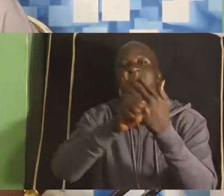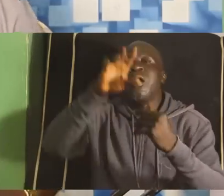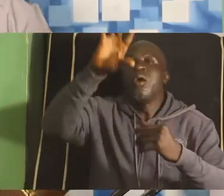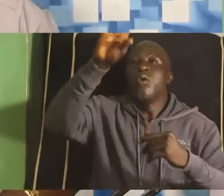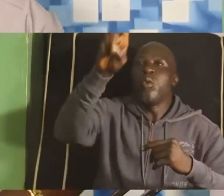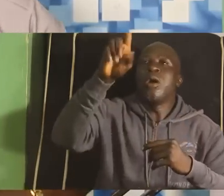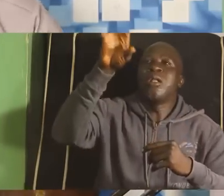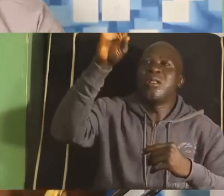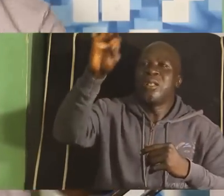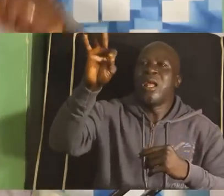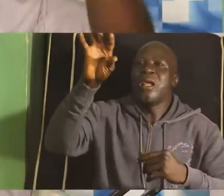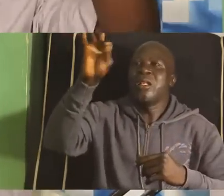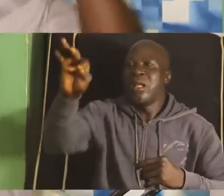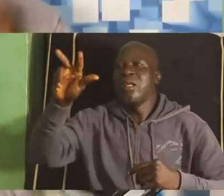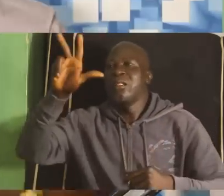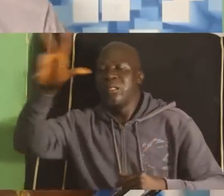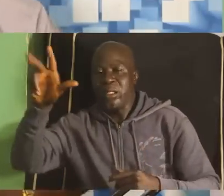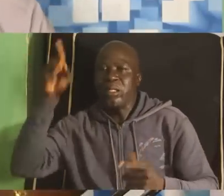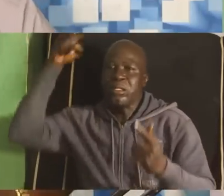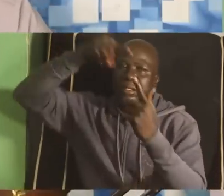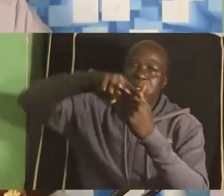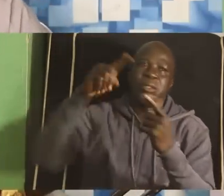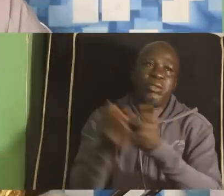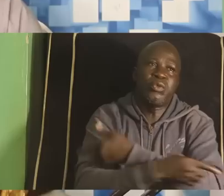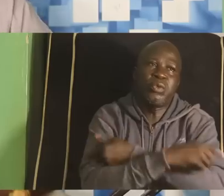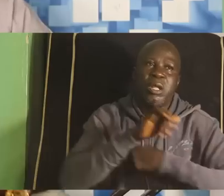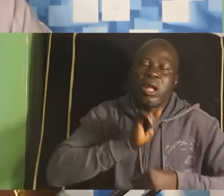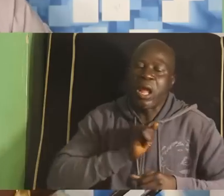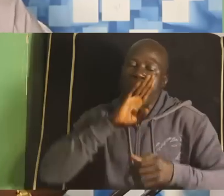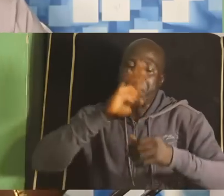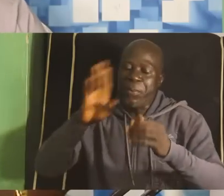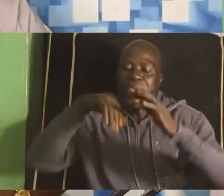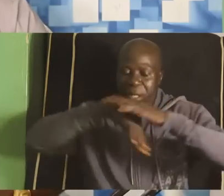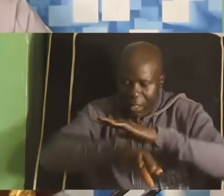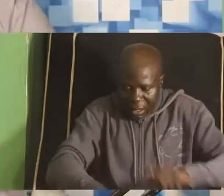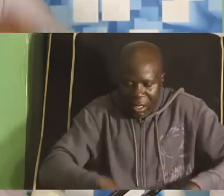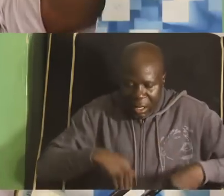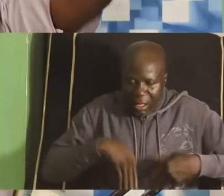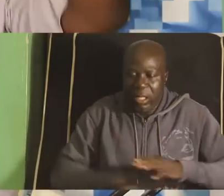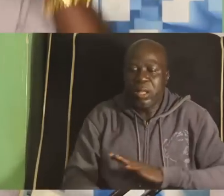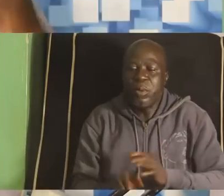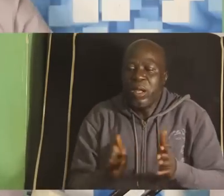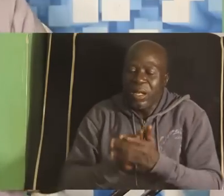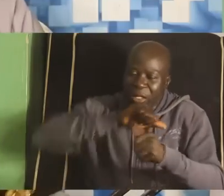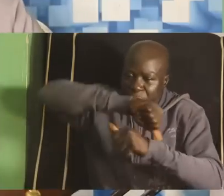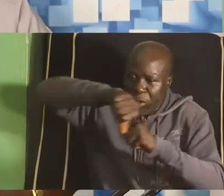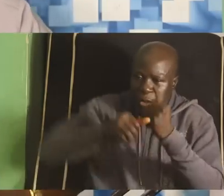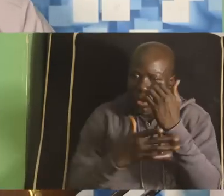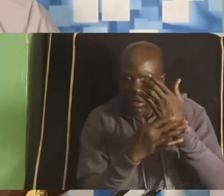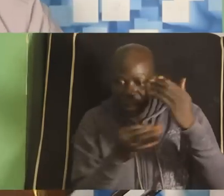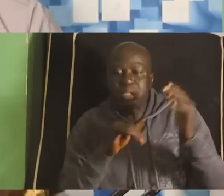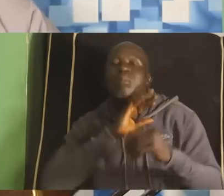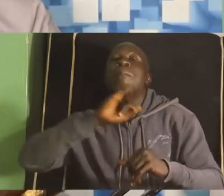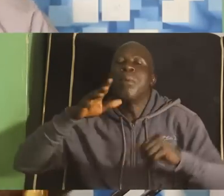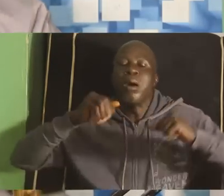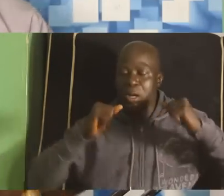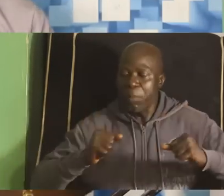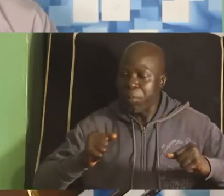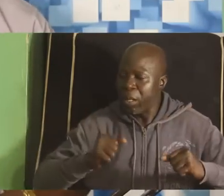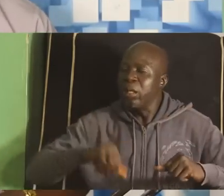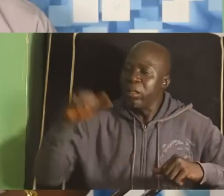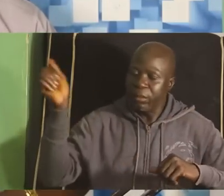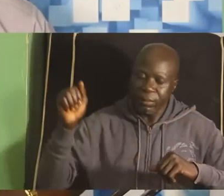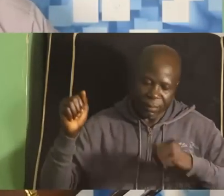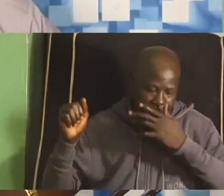1993. 1993. Titi di o me. Till today. Ni mo wa ninu re. I'm in him. Oro yan na ni agbara mi. Oh